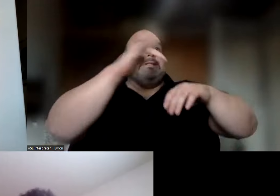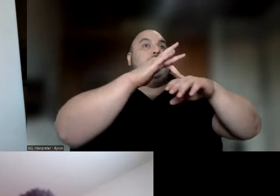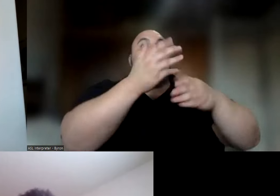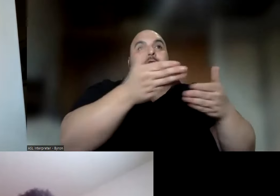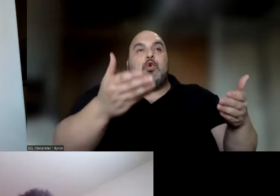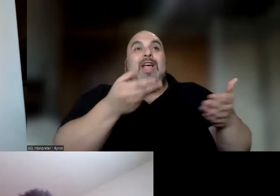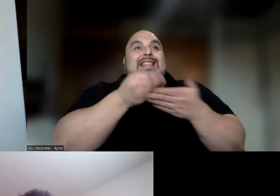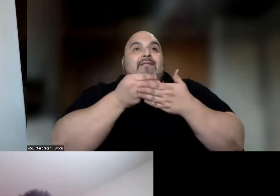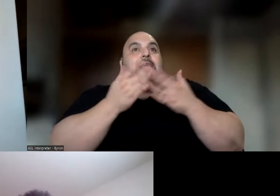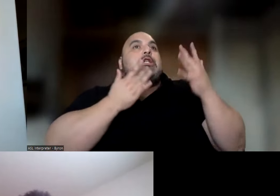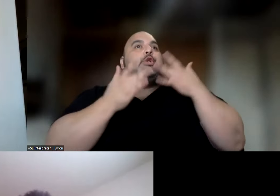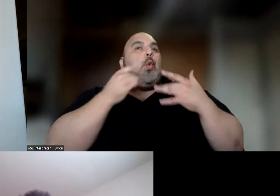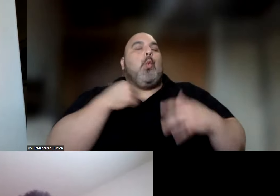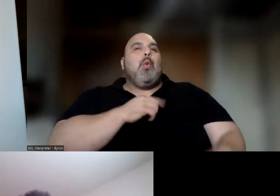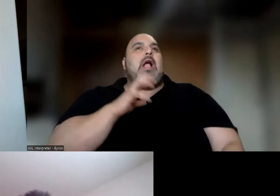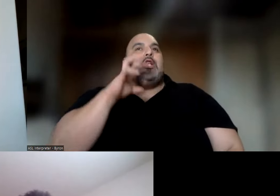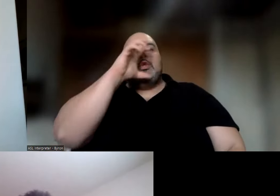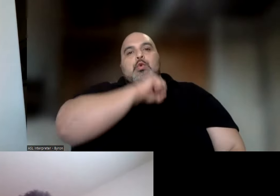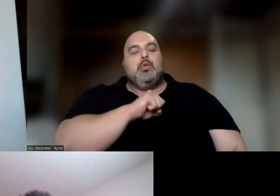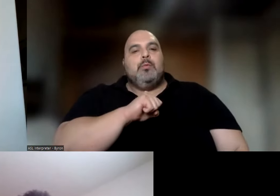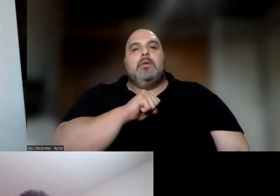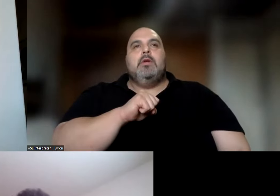Because we assume that